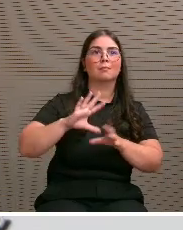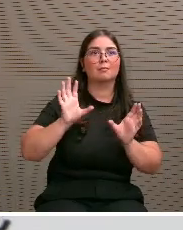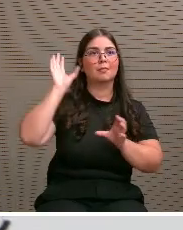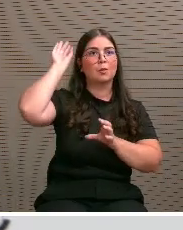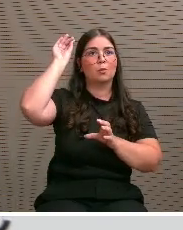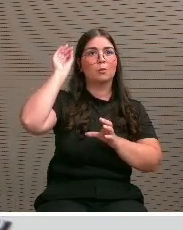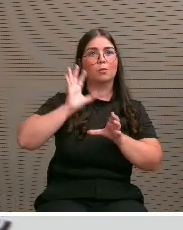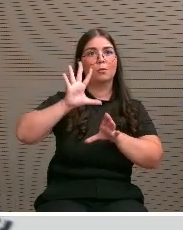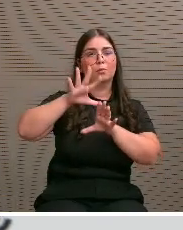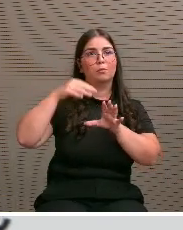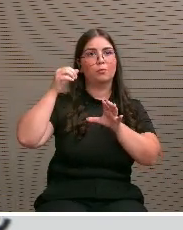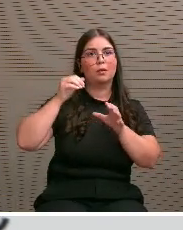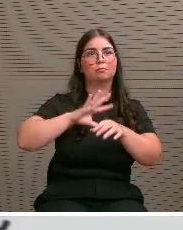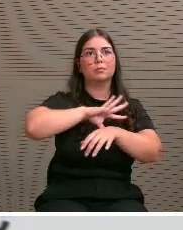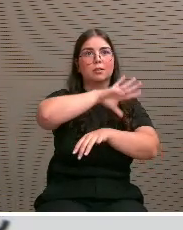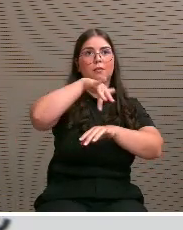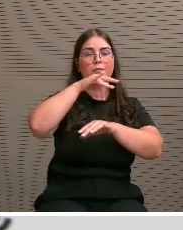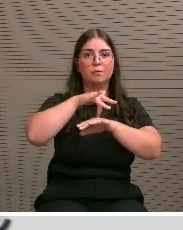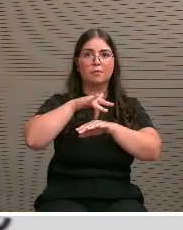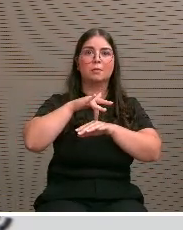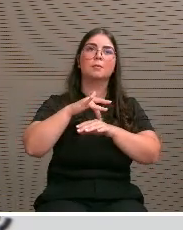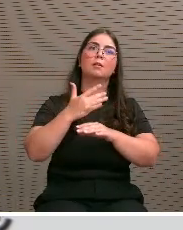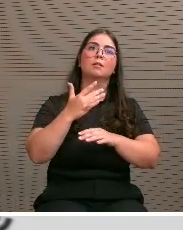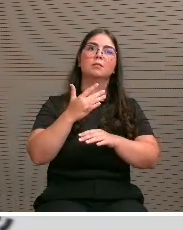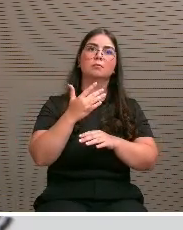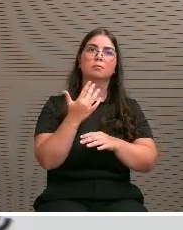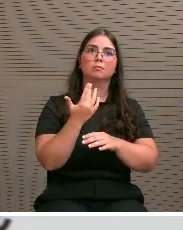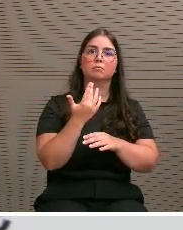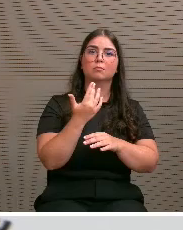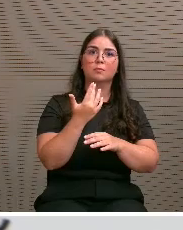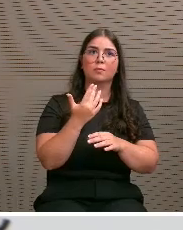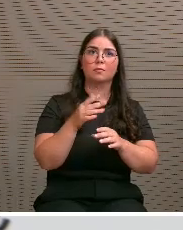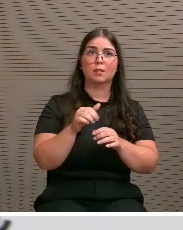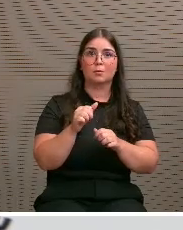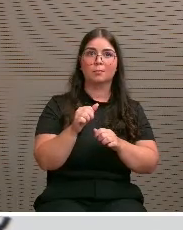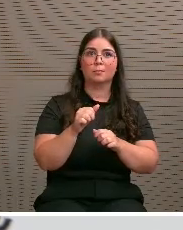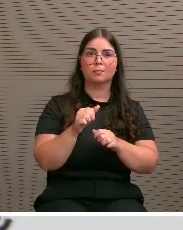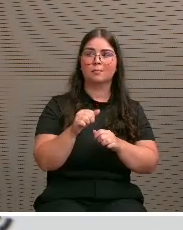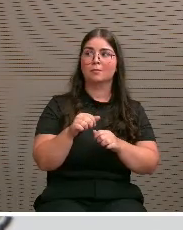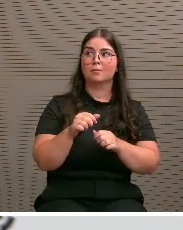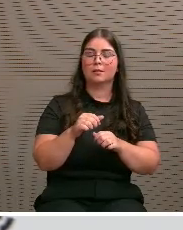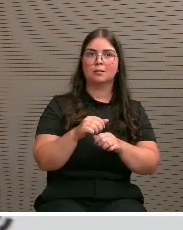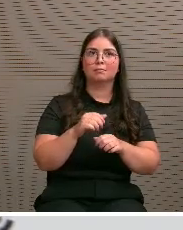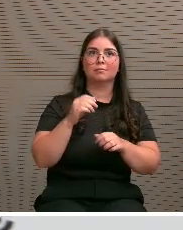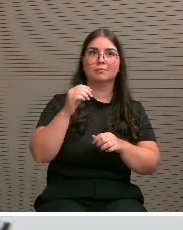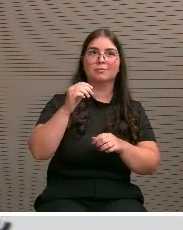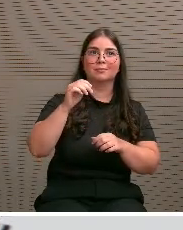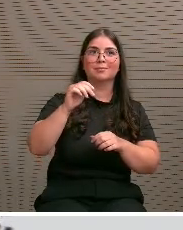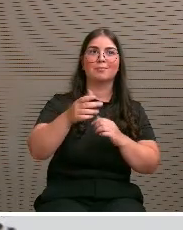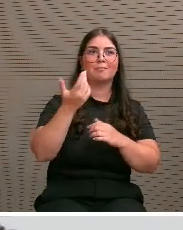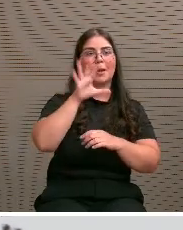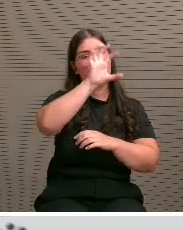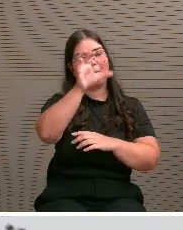has started, and it is now available, but only in the Philippines. Many other countries need it. In fact, I'm going